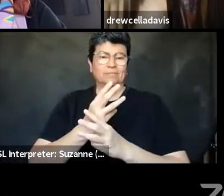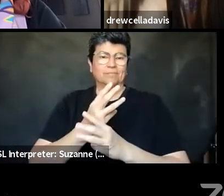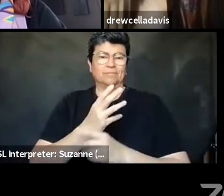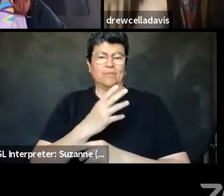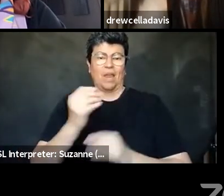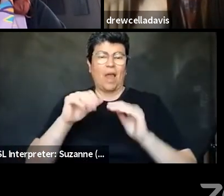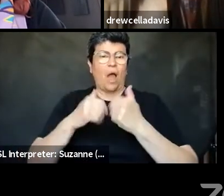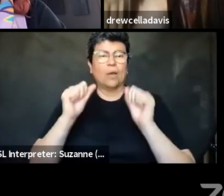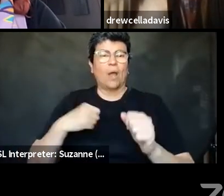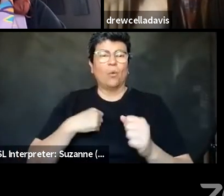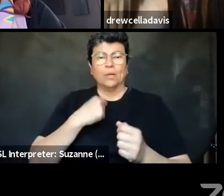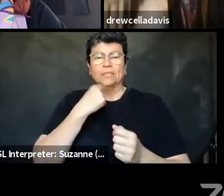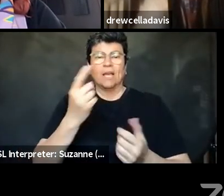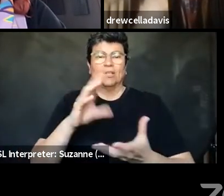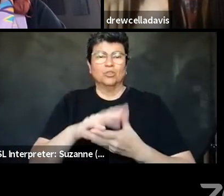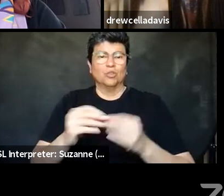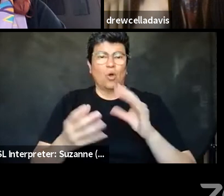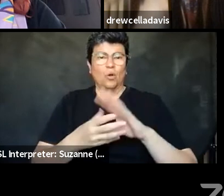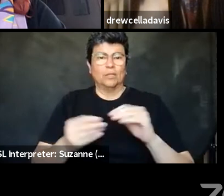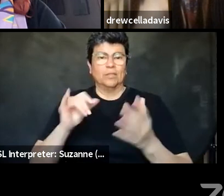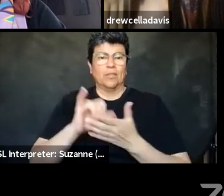how can we tell stories that will